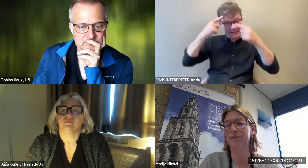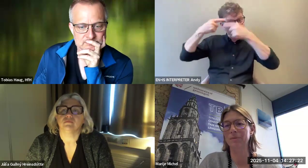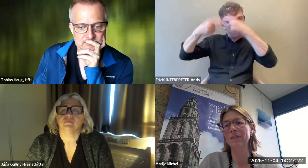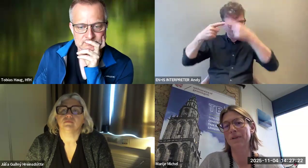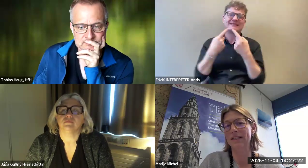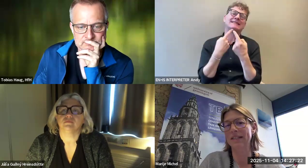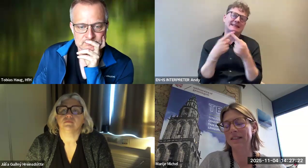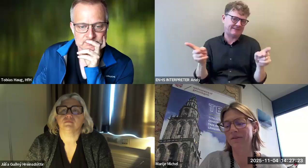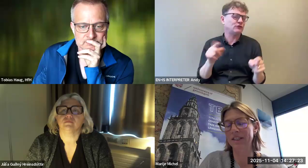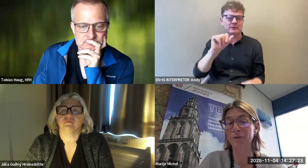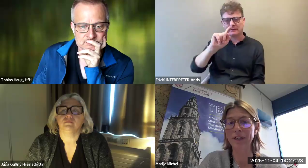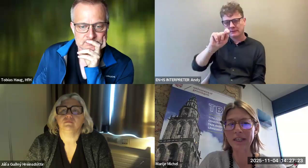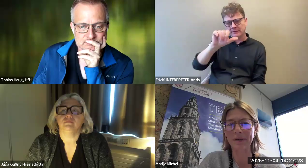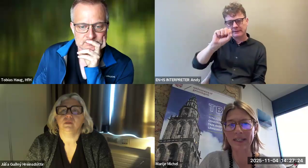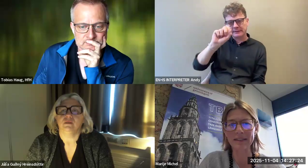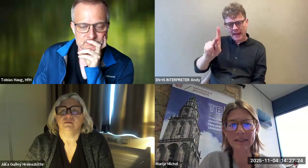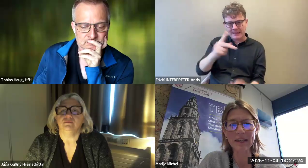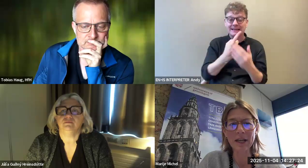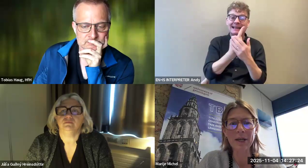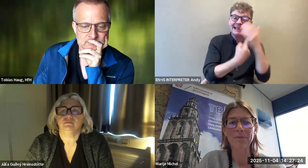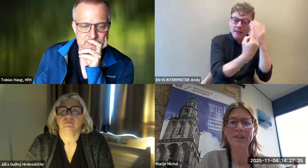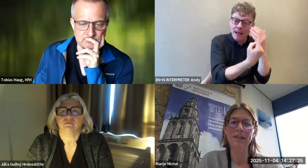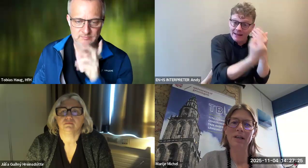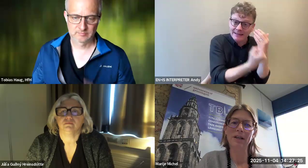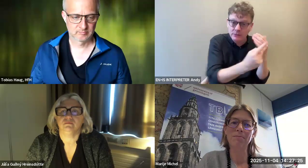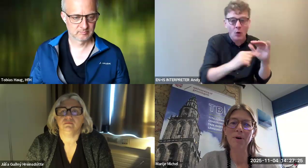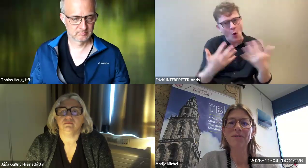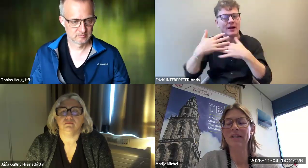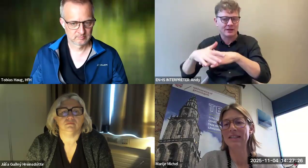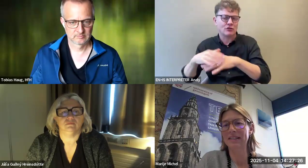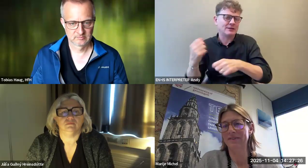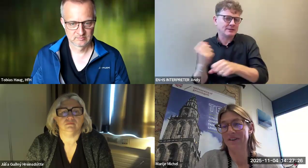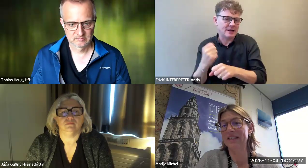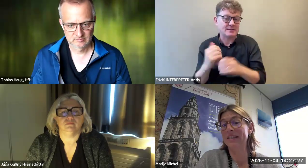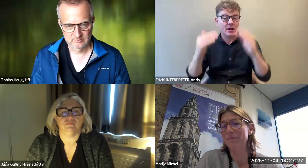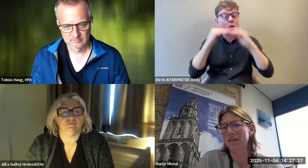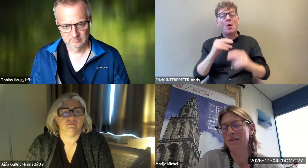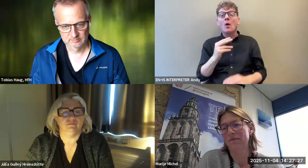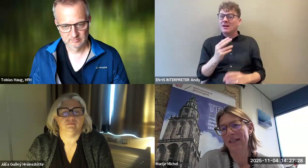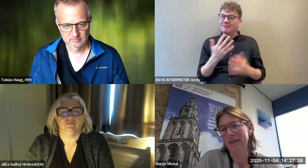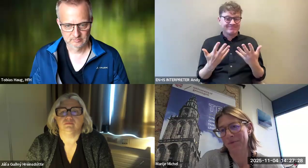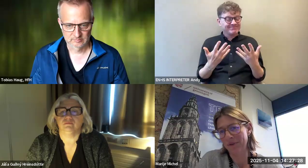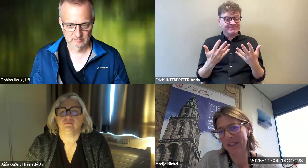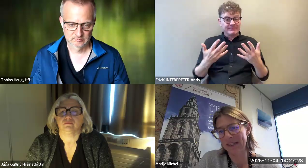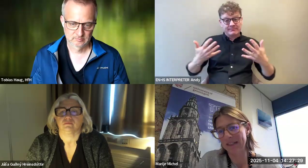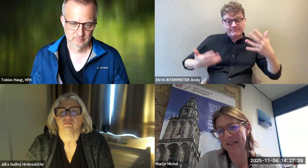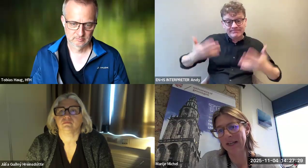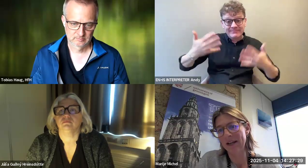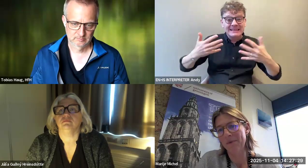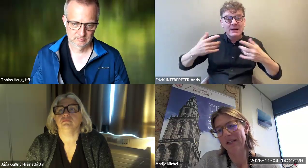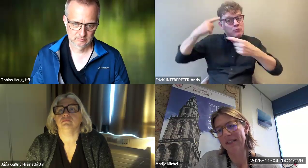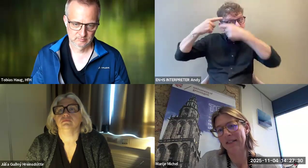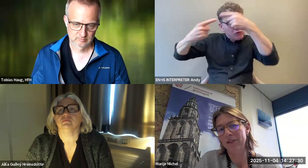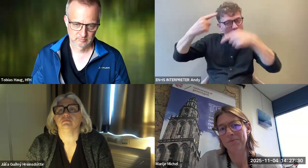task performance when it's integrated or independent, but both elicit very similar writing